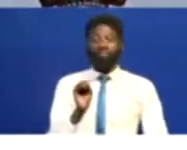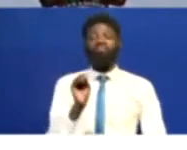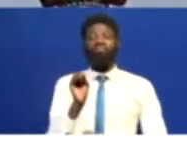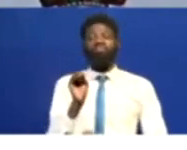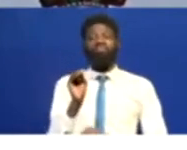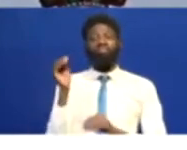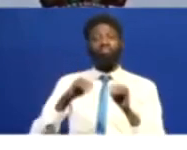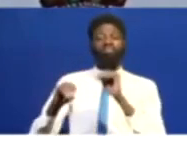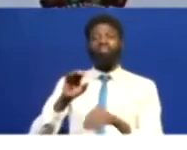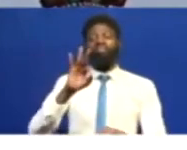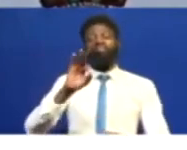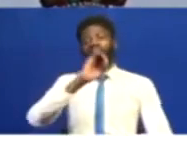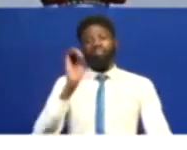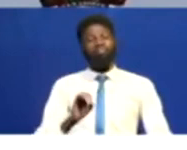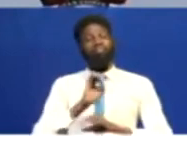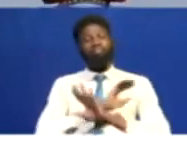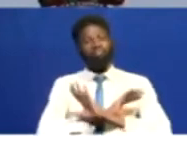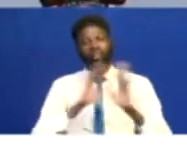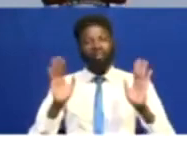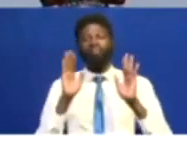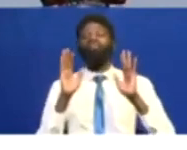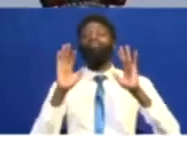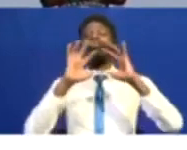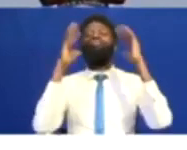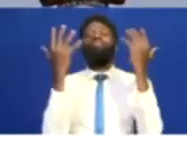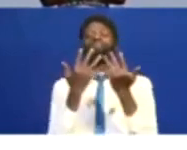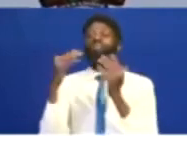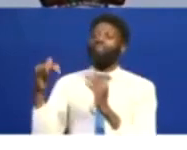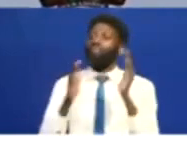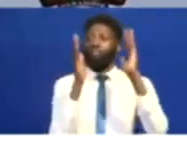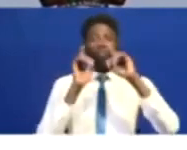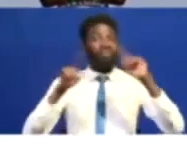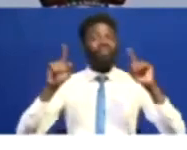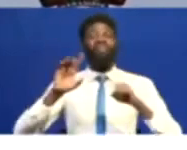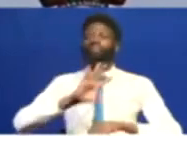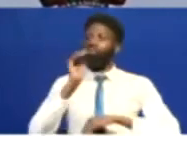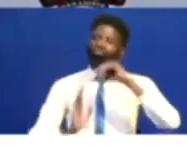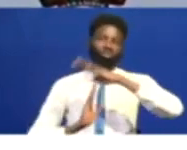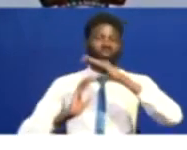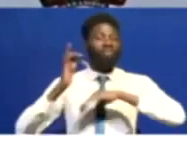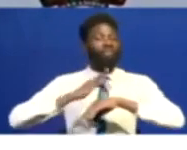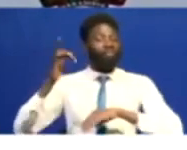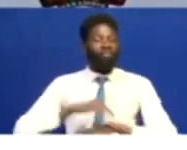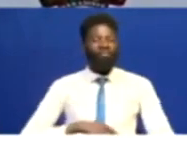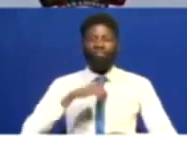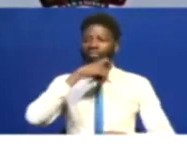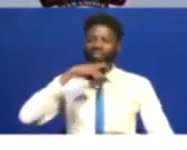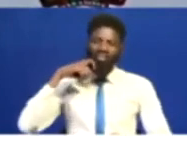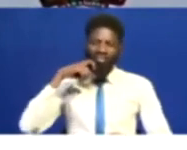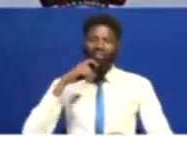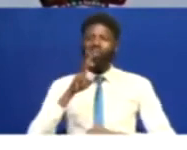know that it suffers some of the worst consequences. Droughts, floods, and failed harvests